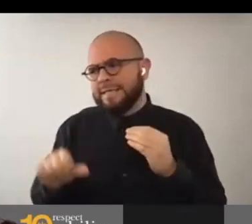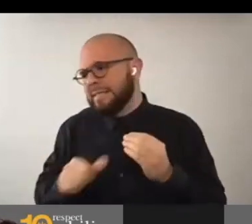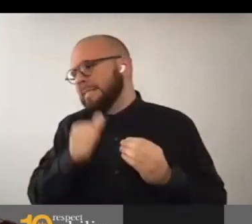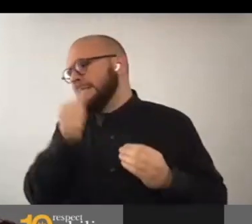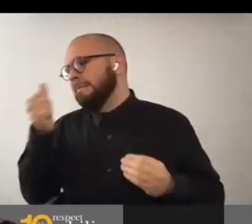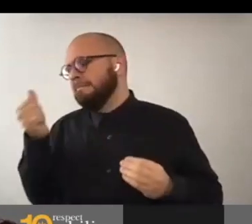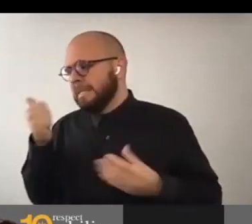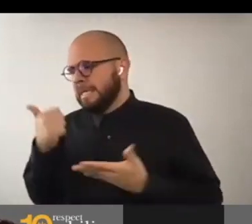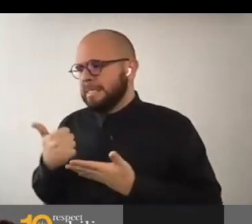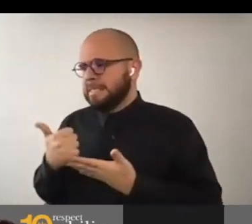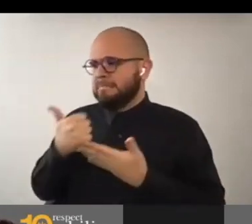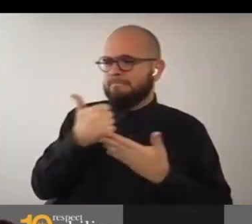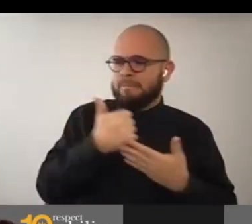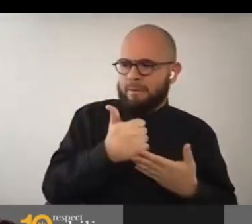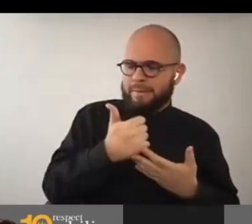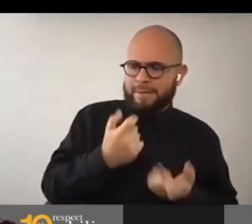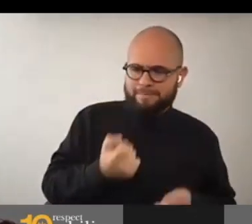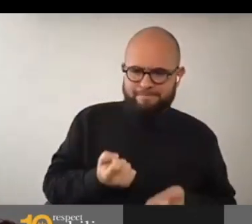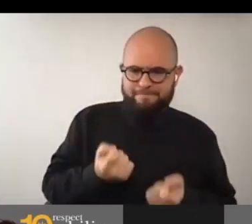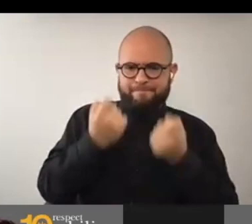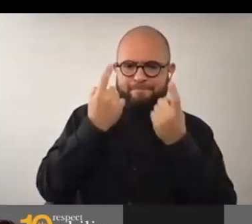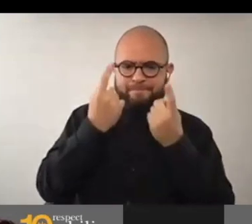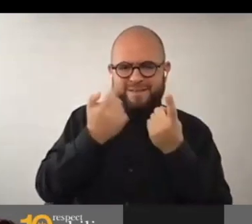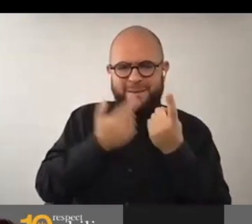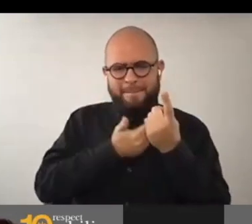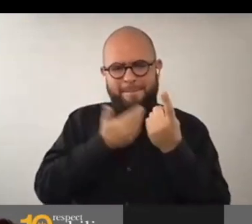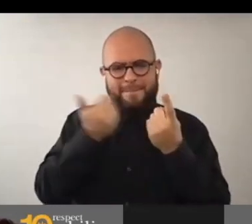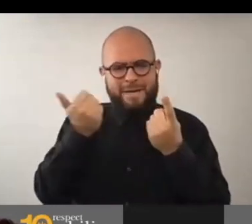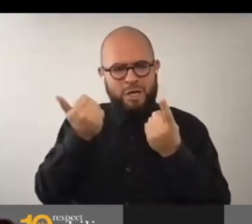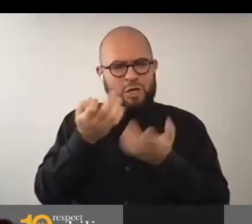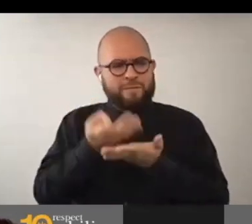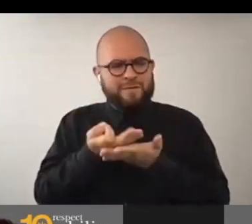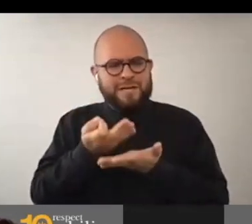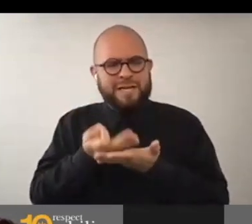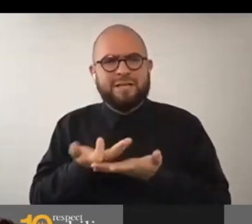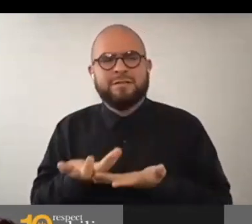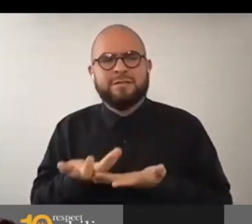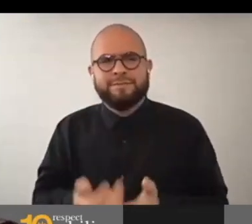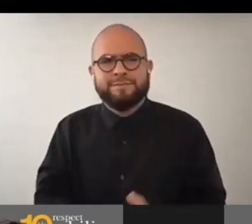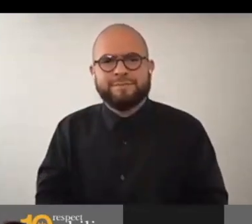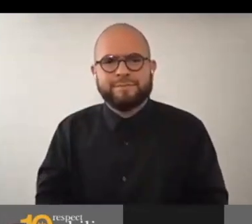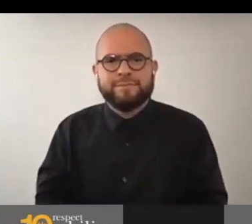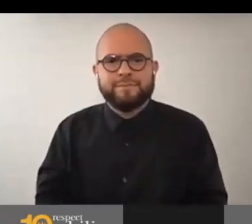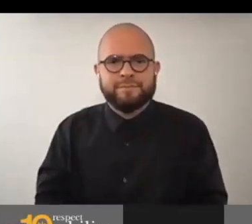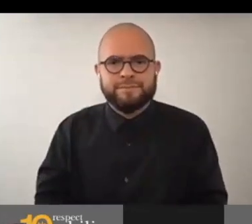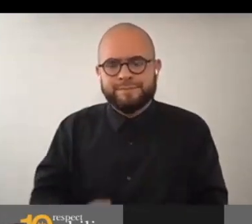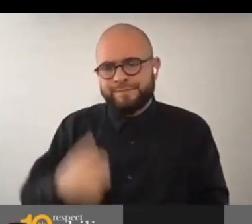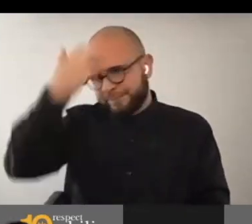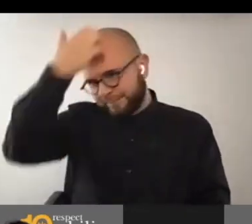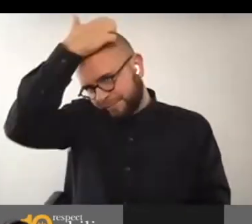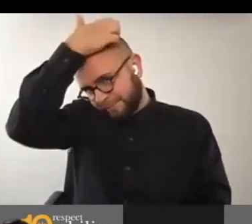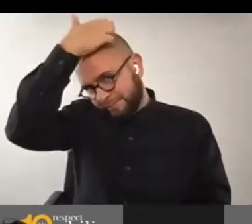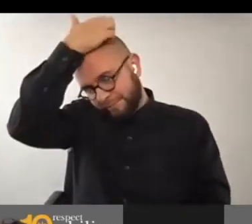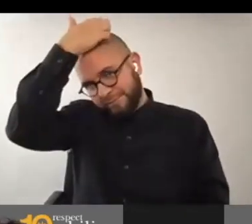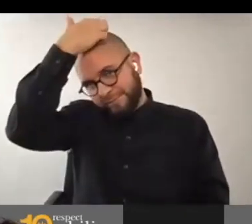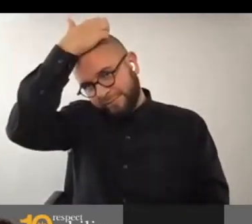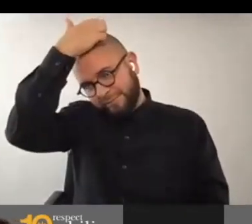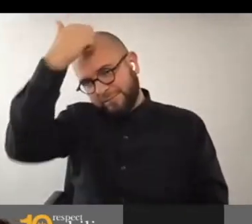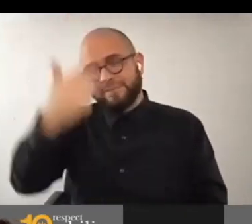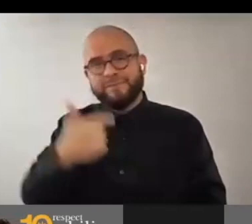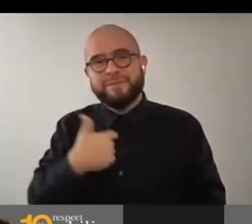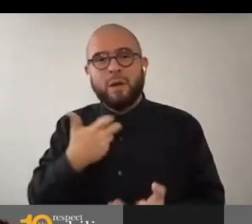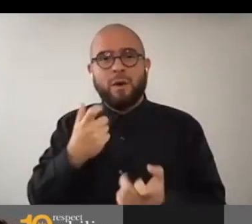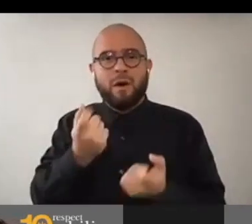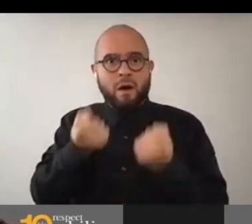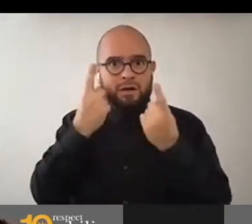help me understand finance more practically rather than theoretically?